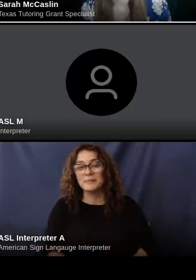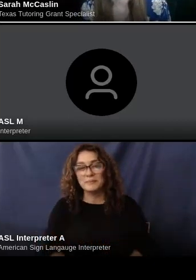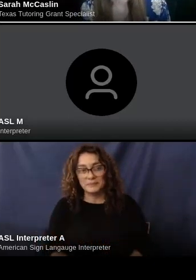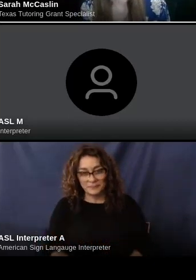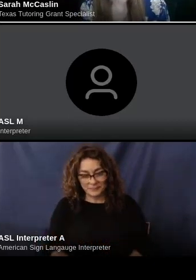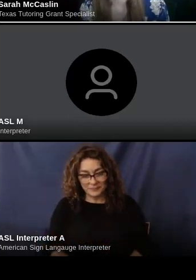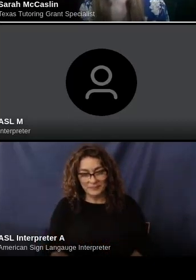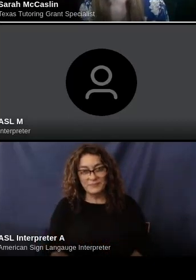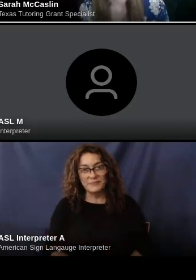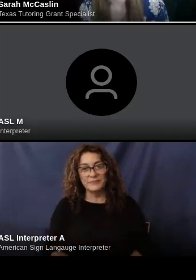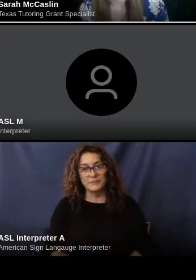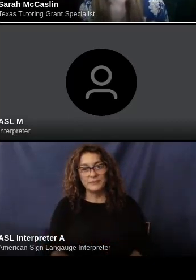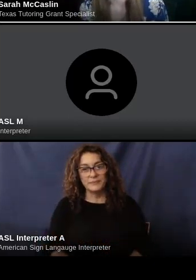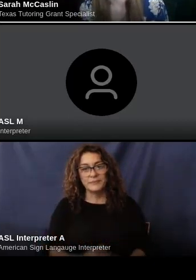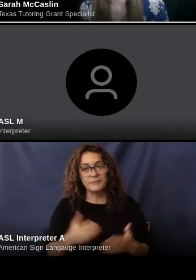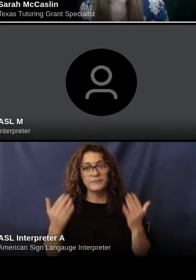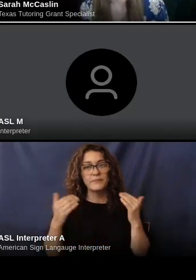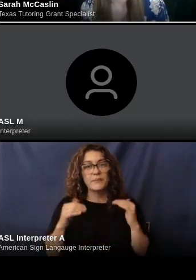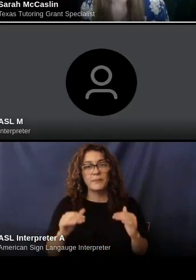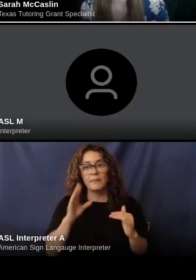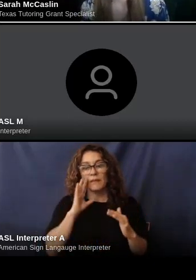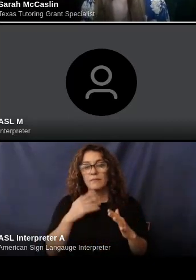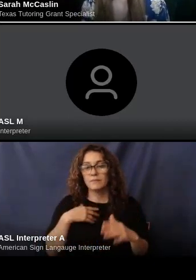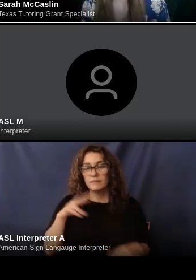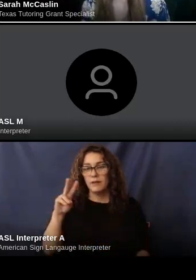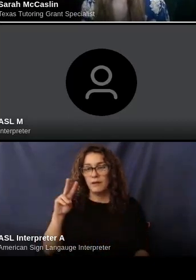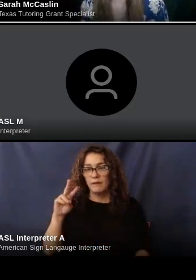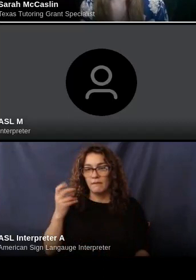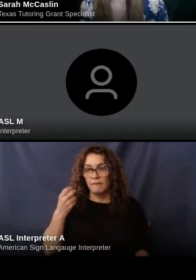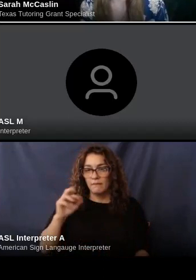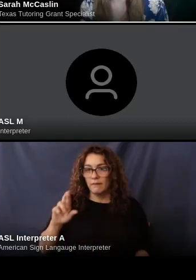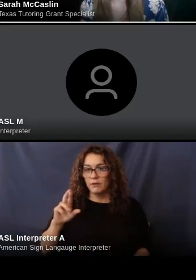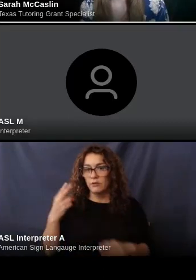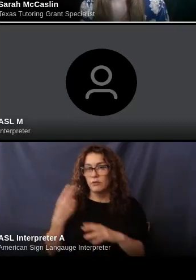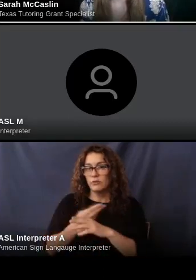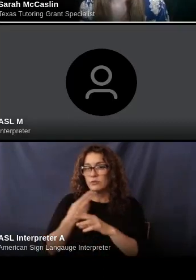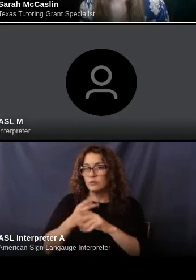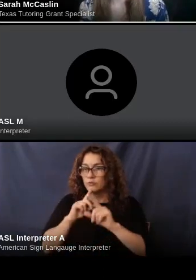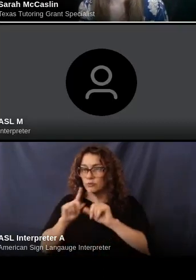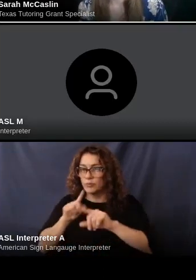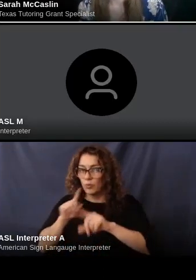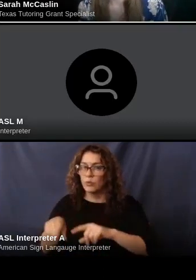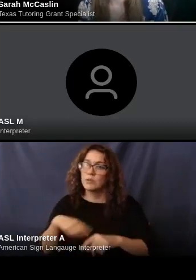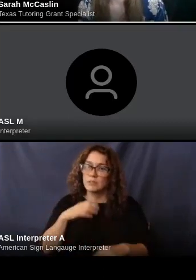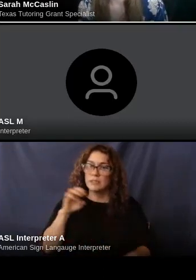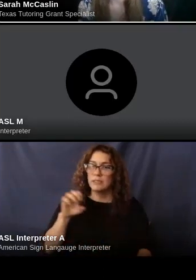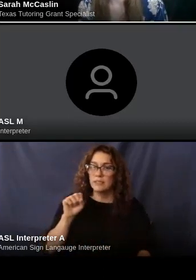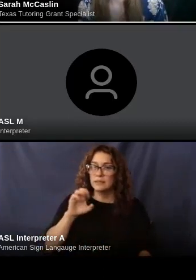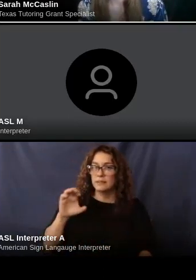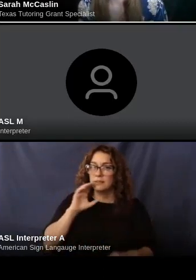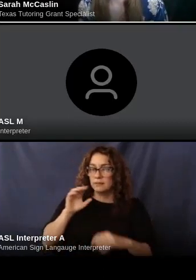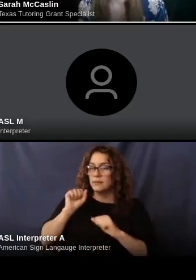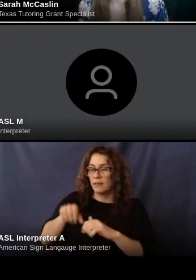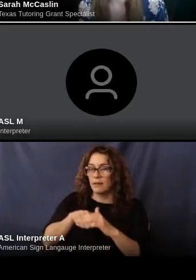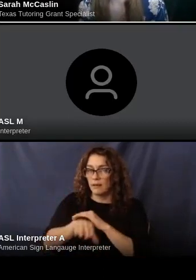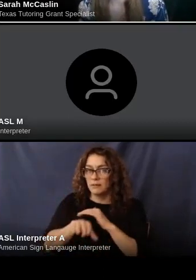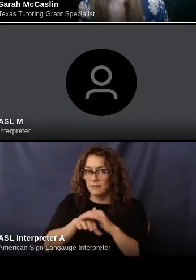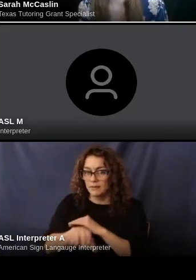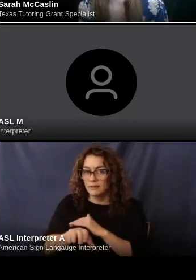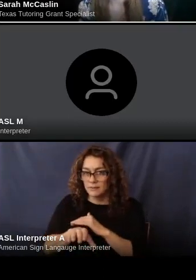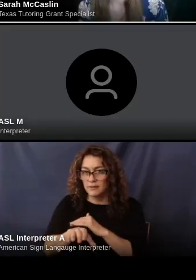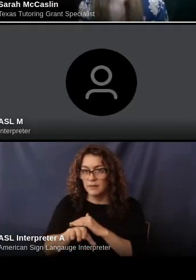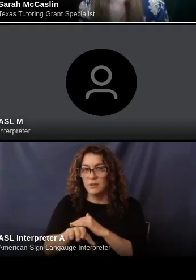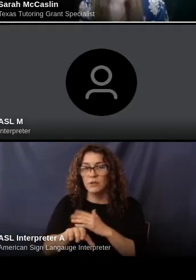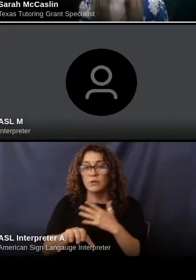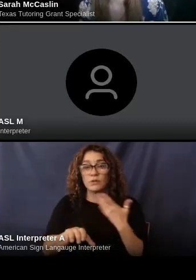have the ability to access vendor usage reports moving forward from the subsidized providers. So as